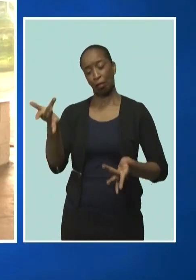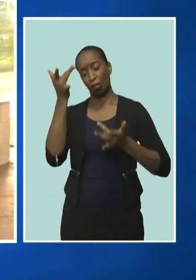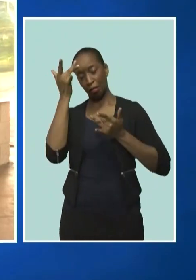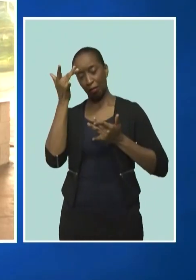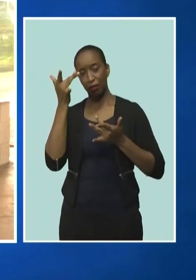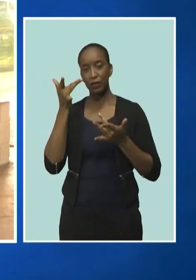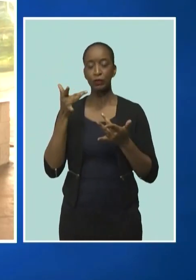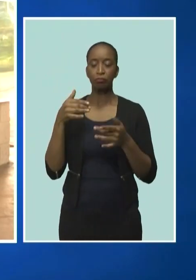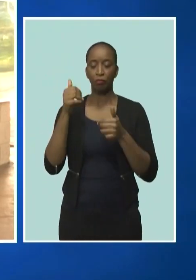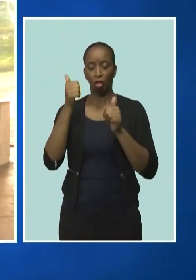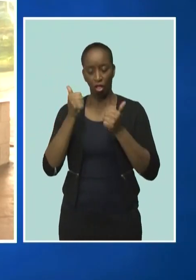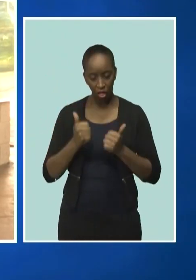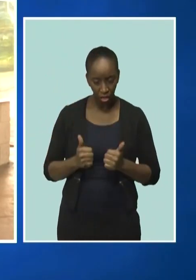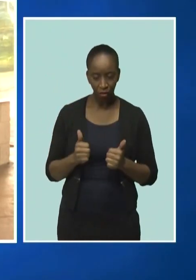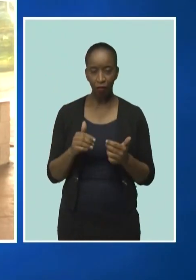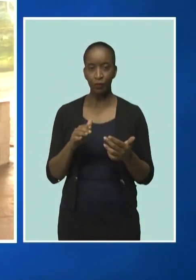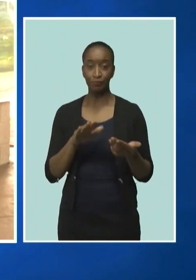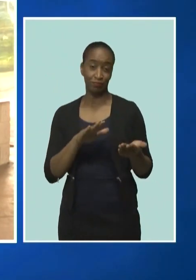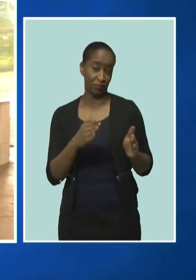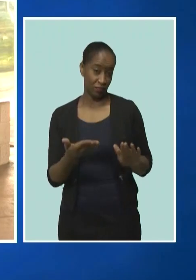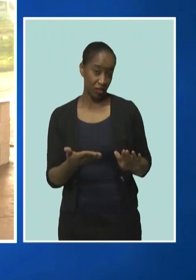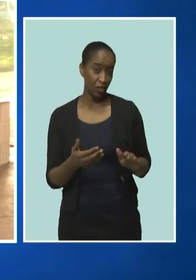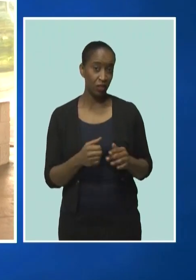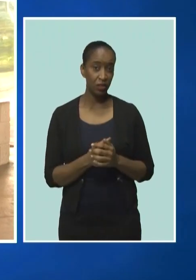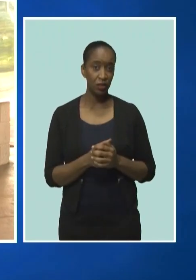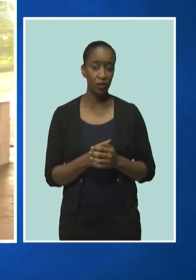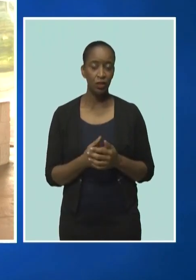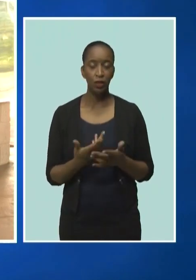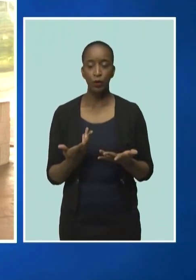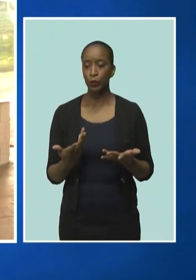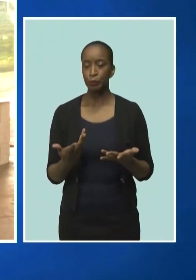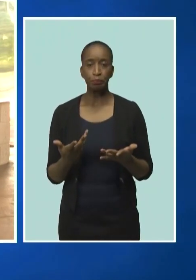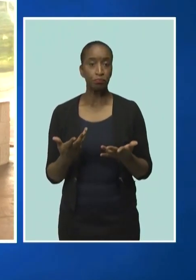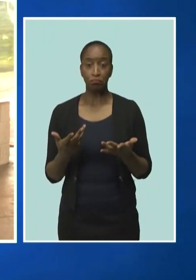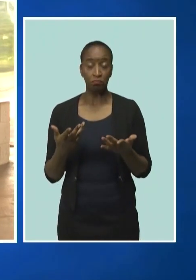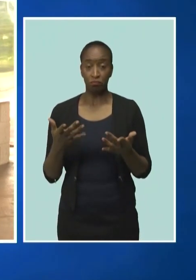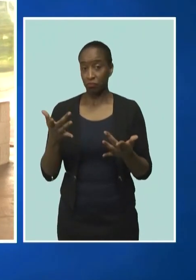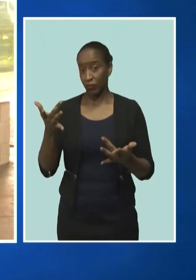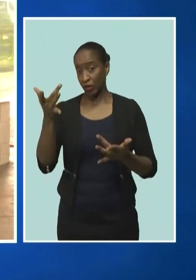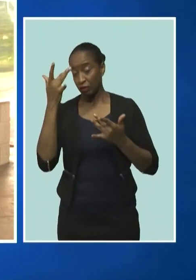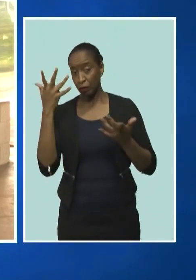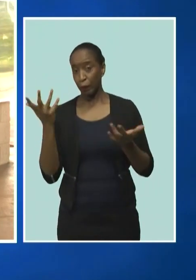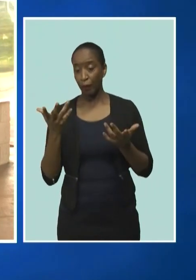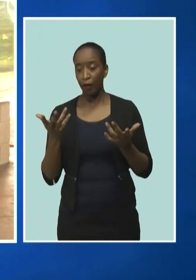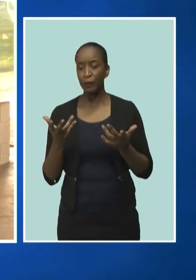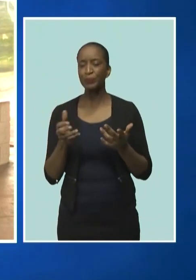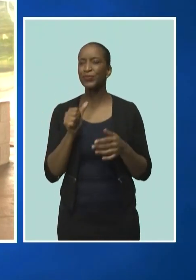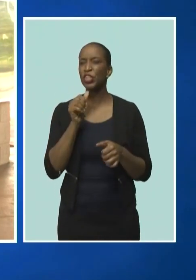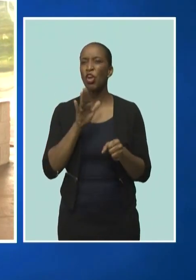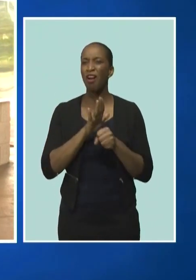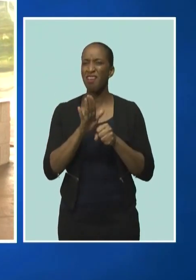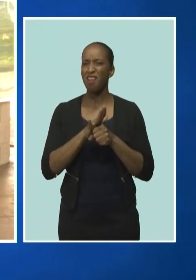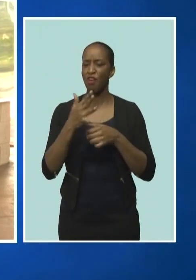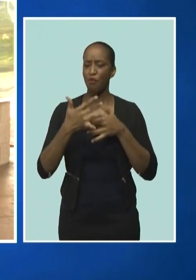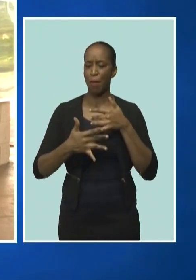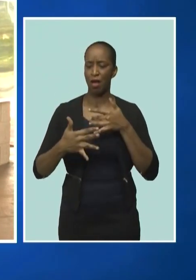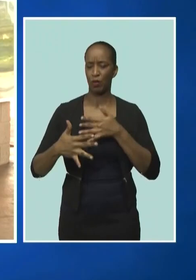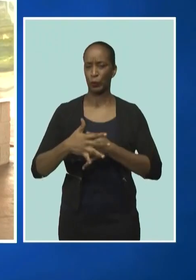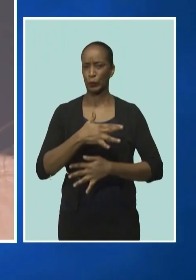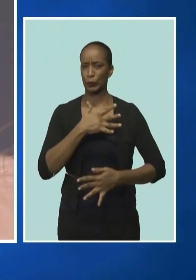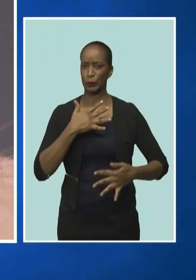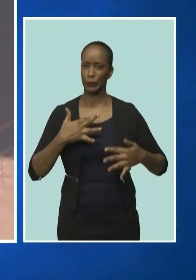cautious because the poorer outcomes include shock and hemorrhage.